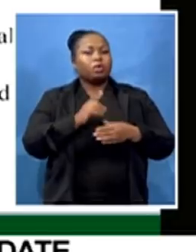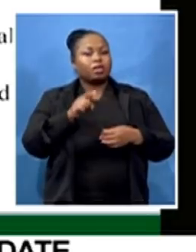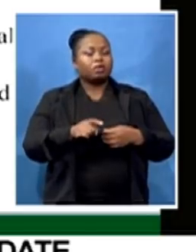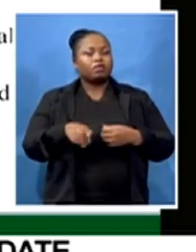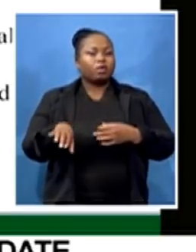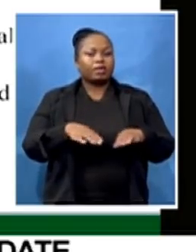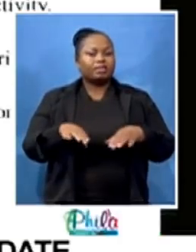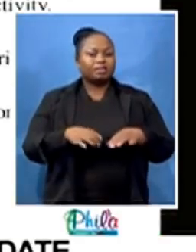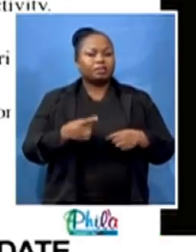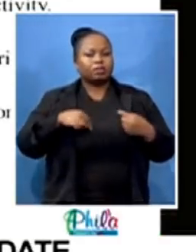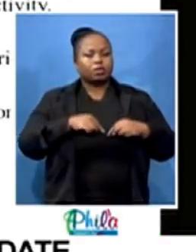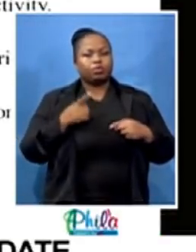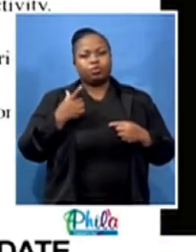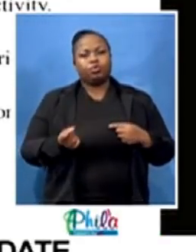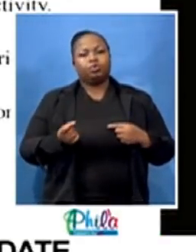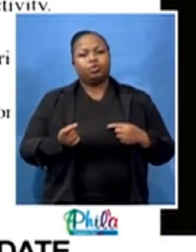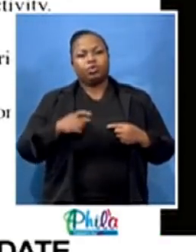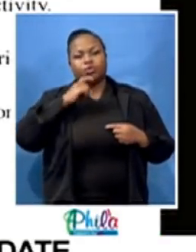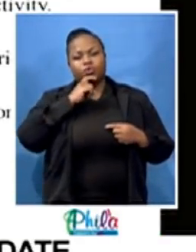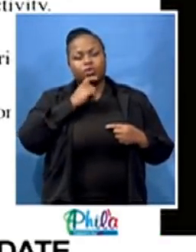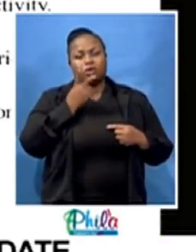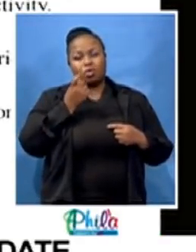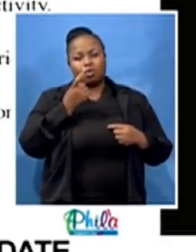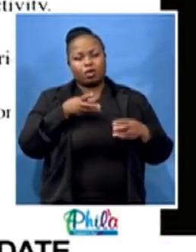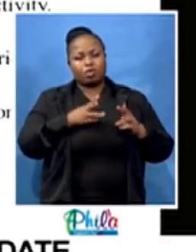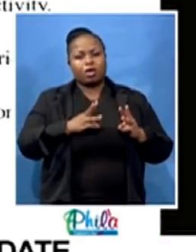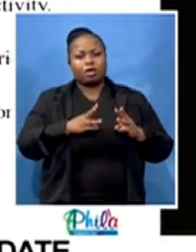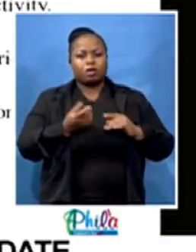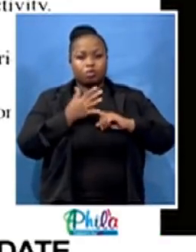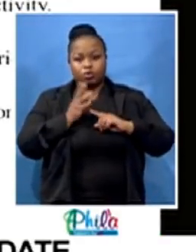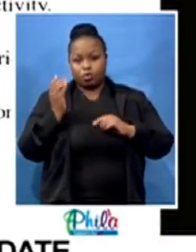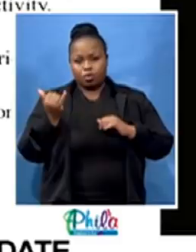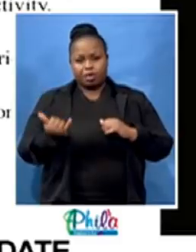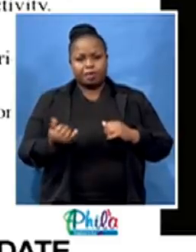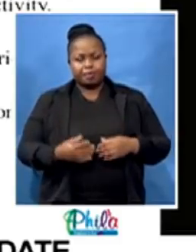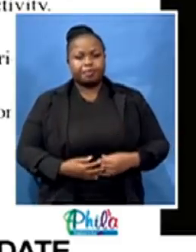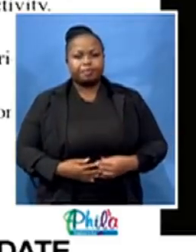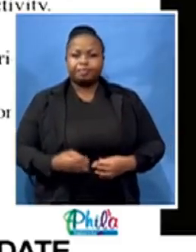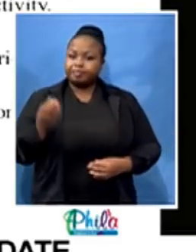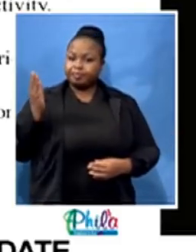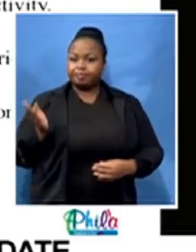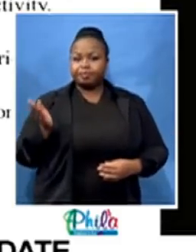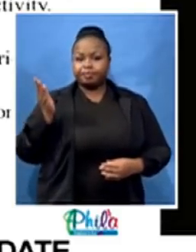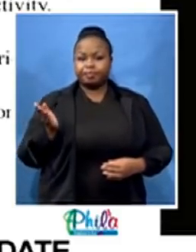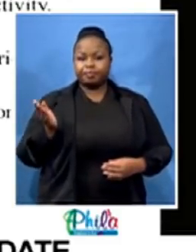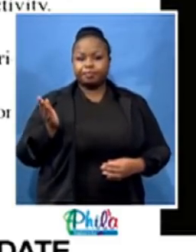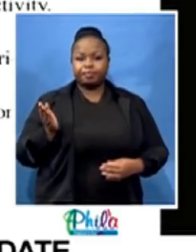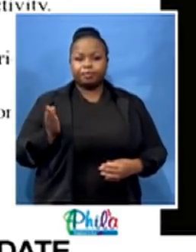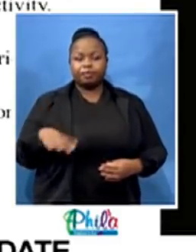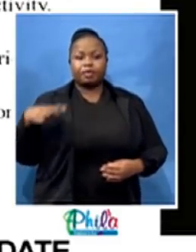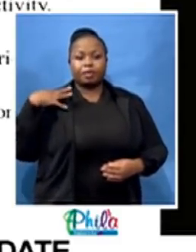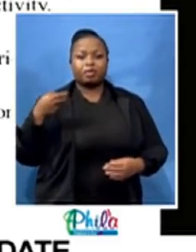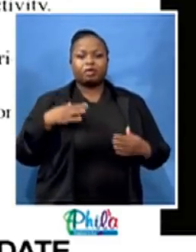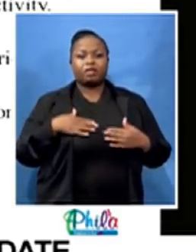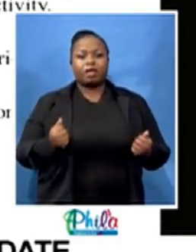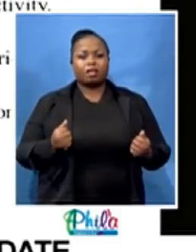common toolbox that we'll show just now. So here the Minister of Health will identify the alert levels